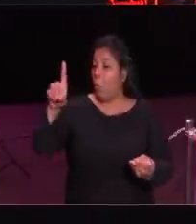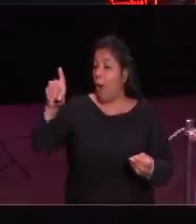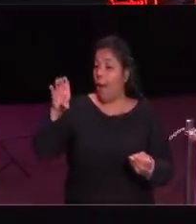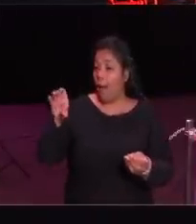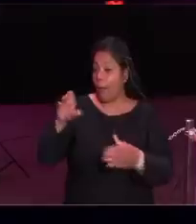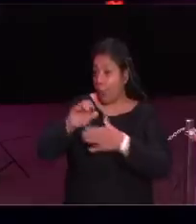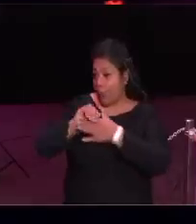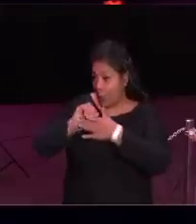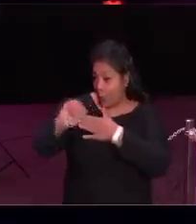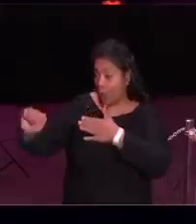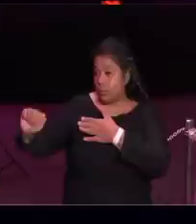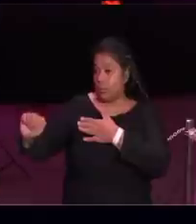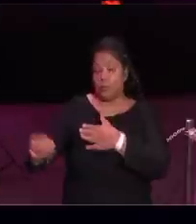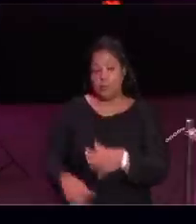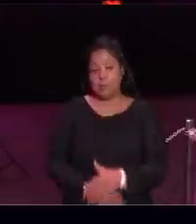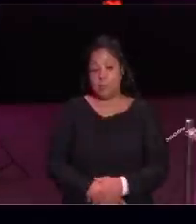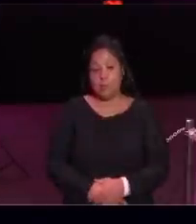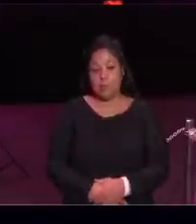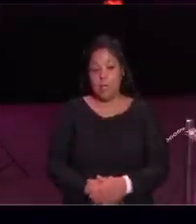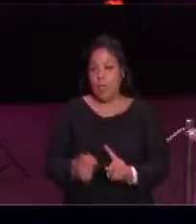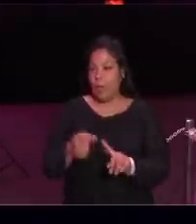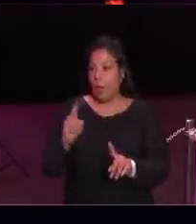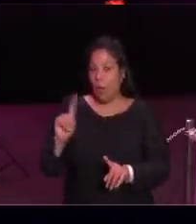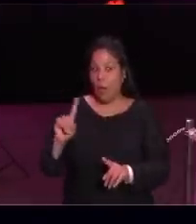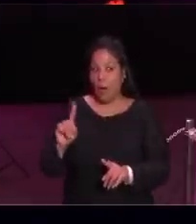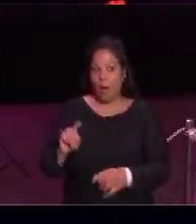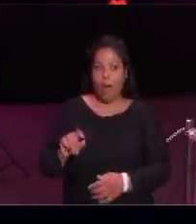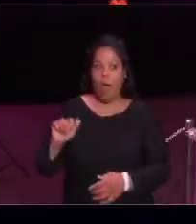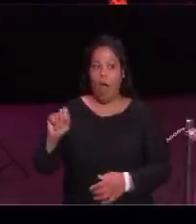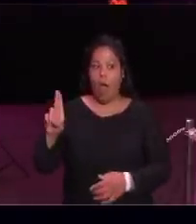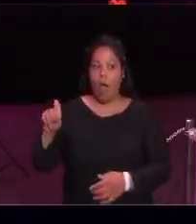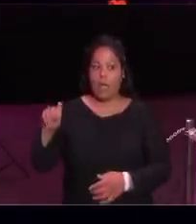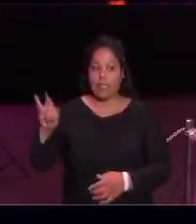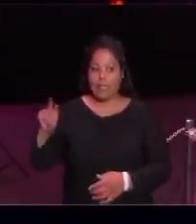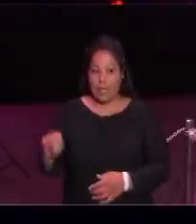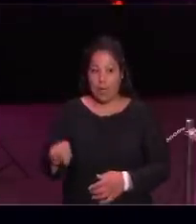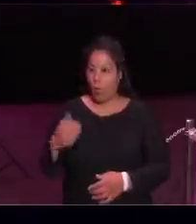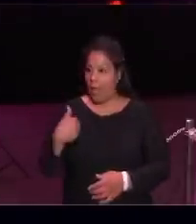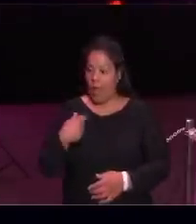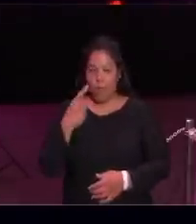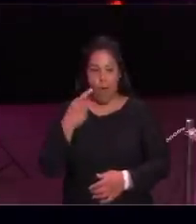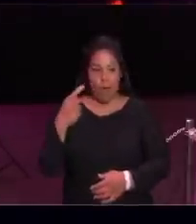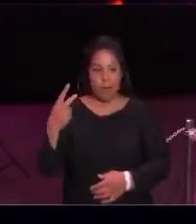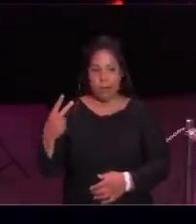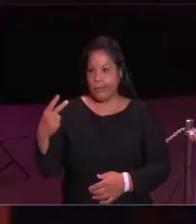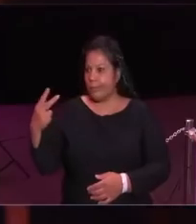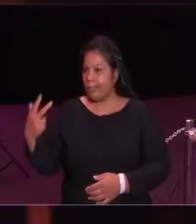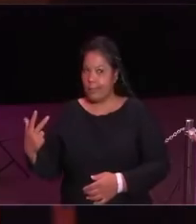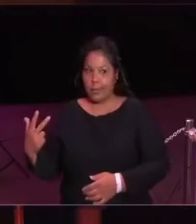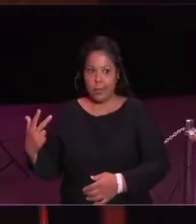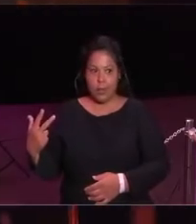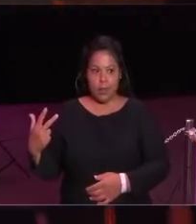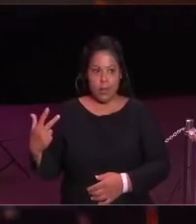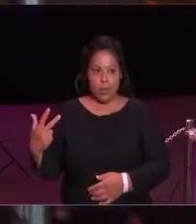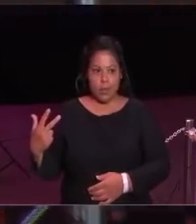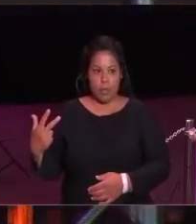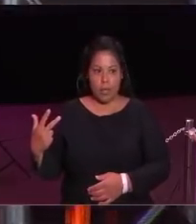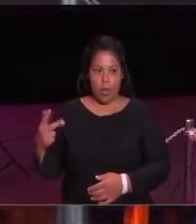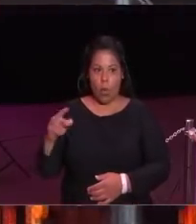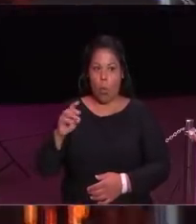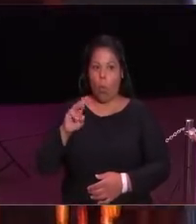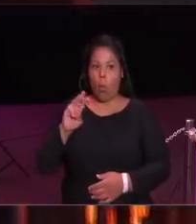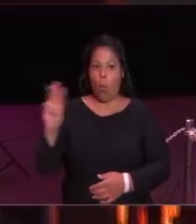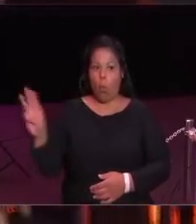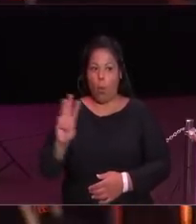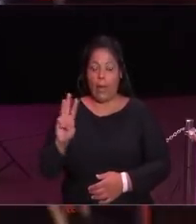Come, we got one all the way from Austin. 2, 3, Midland, West Texas,